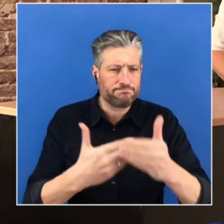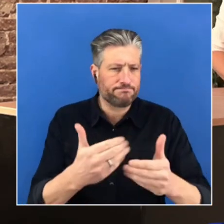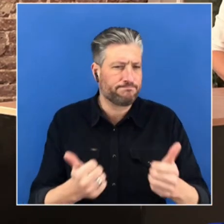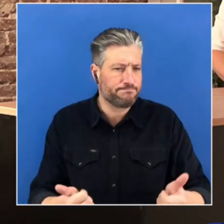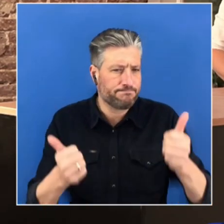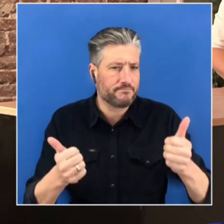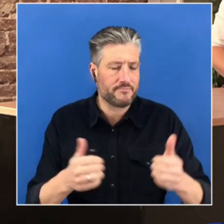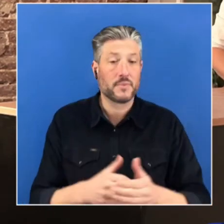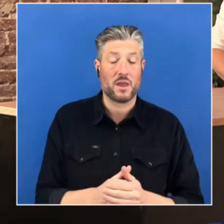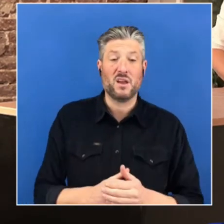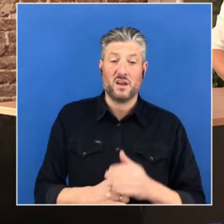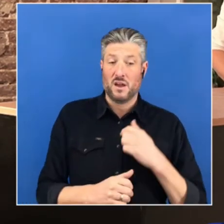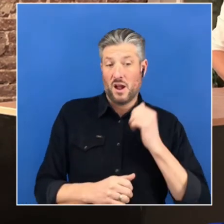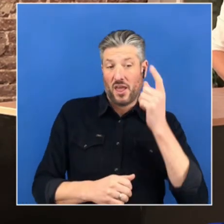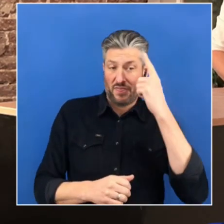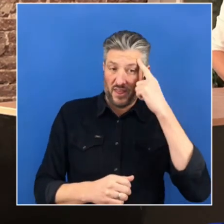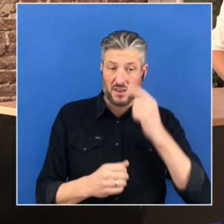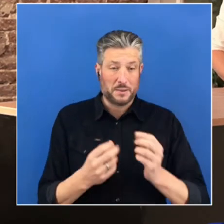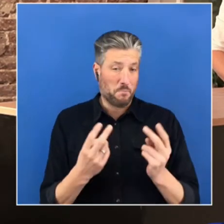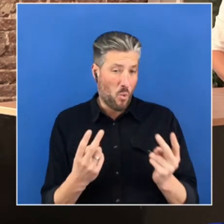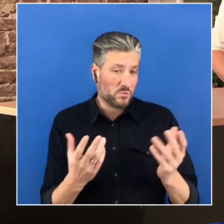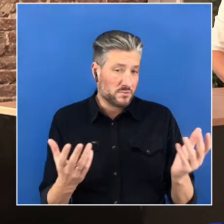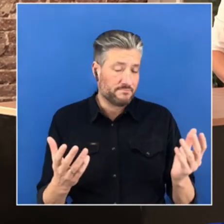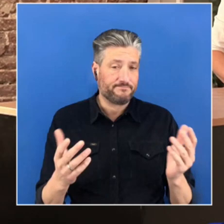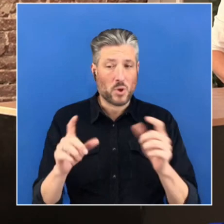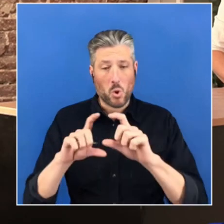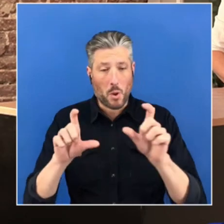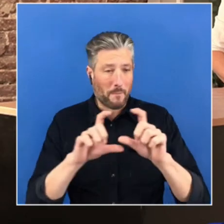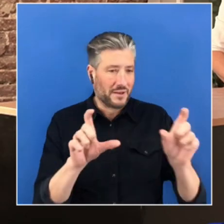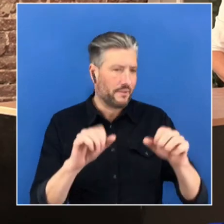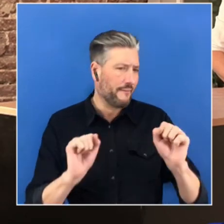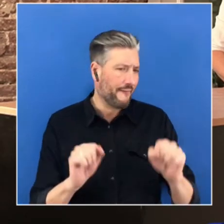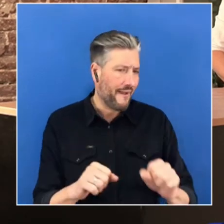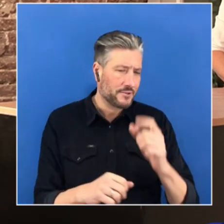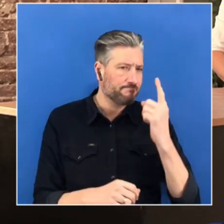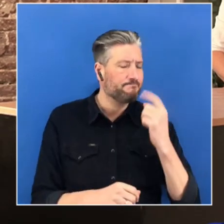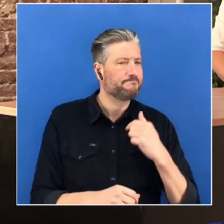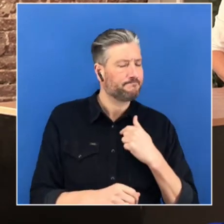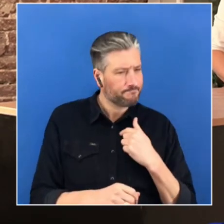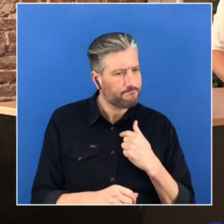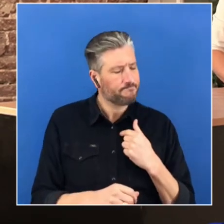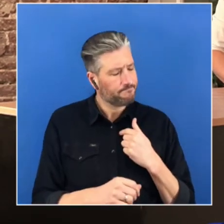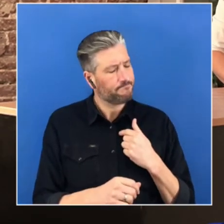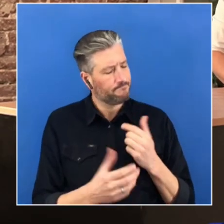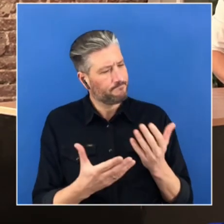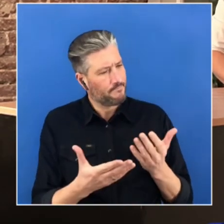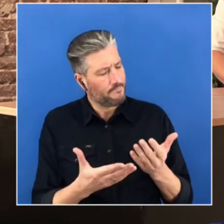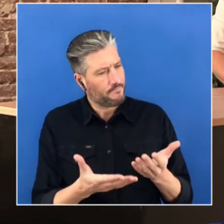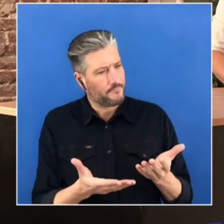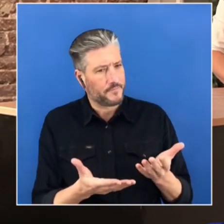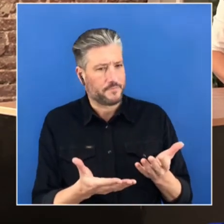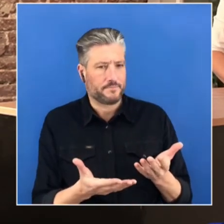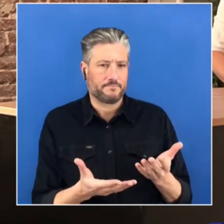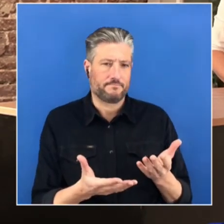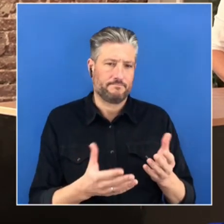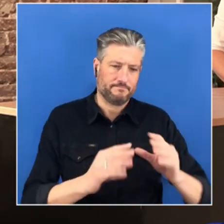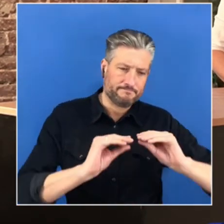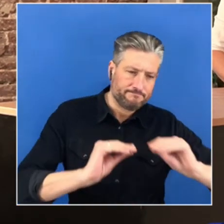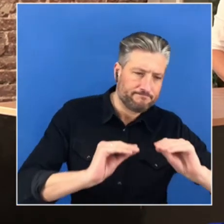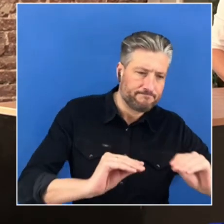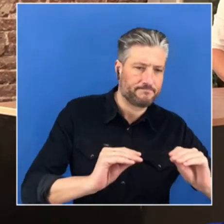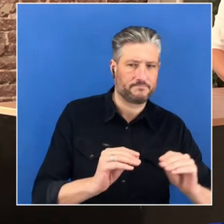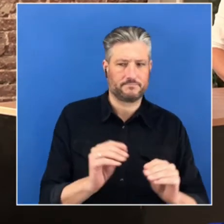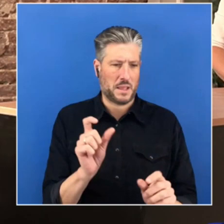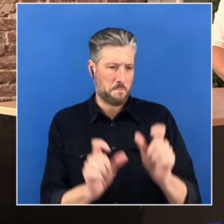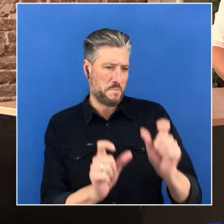making templates by default accessible, but also getting leaders to role model. Once there's that flow on effect, once someone tries to structure